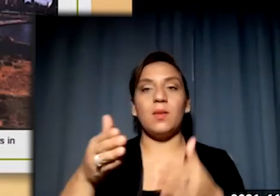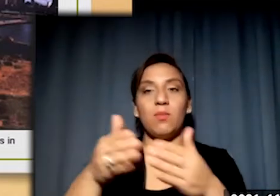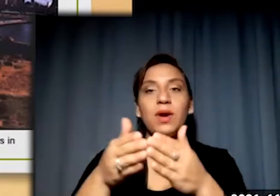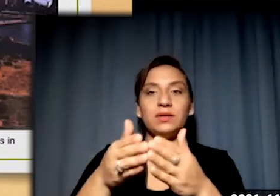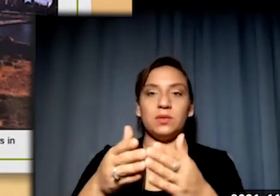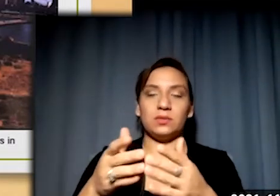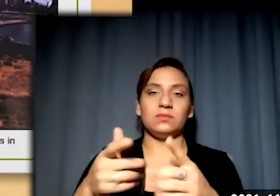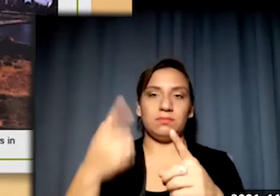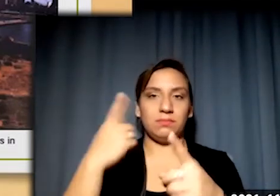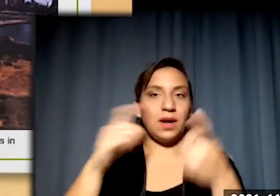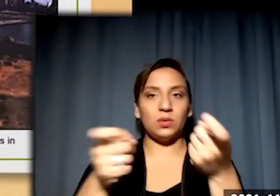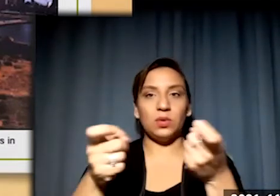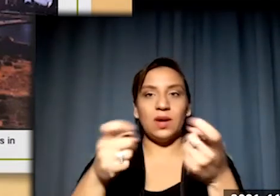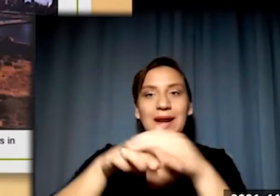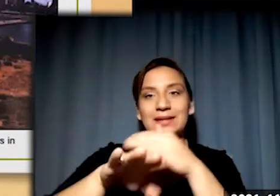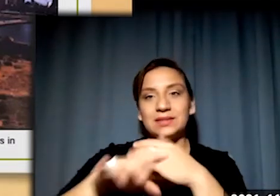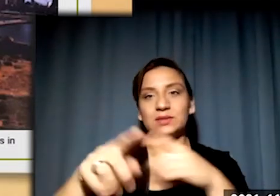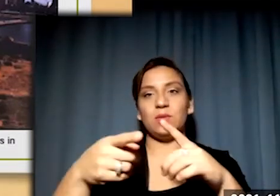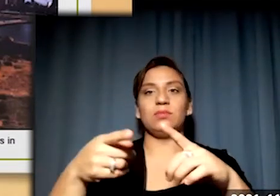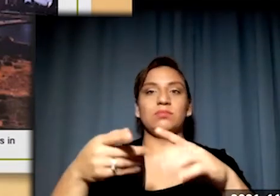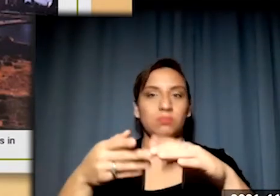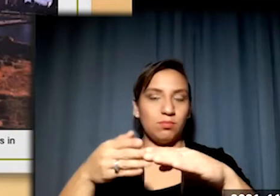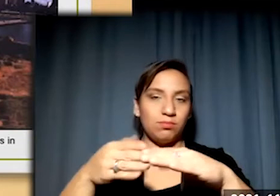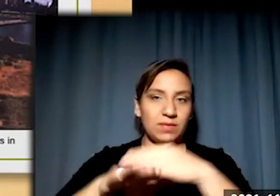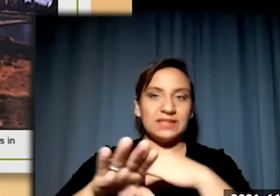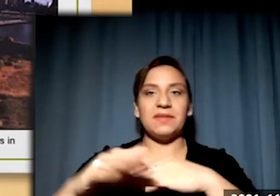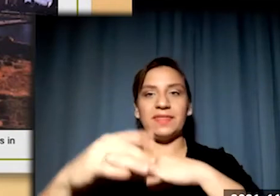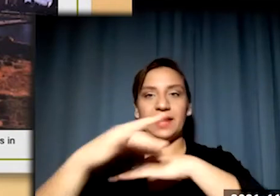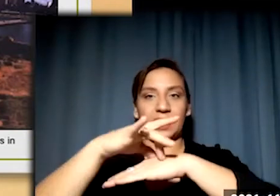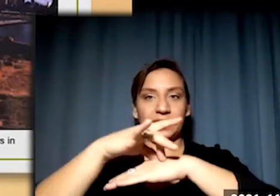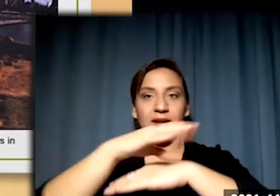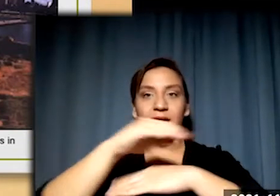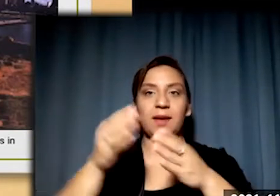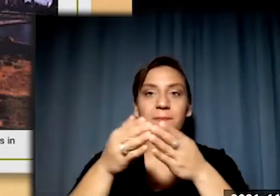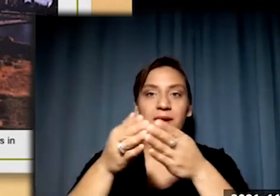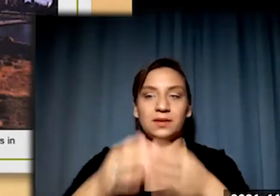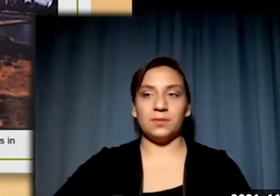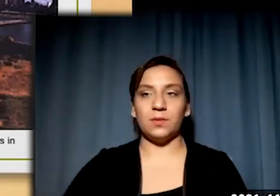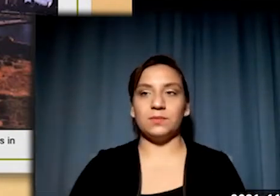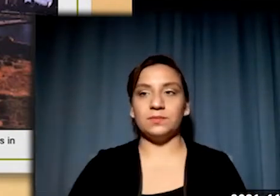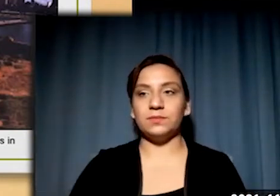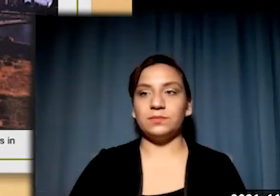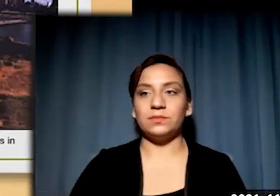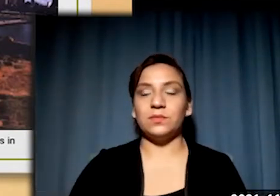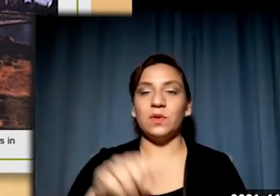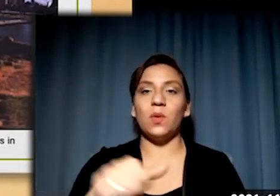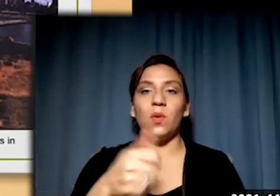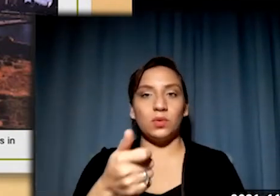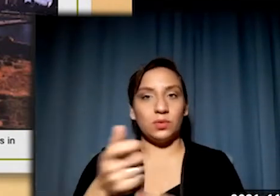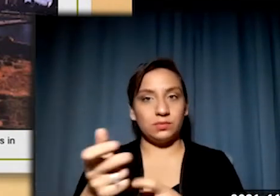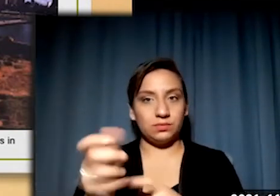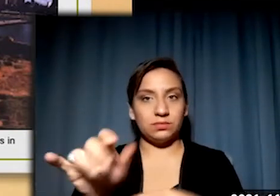access. A second phase was linked to the military reforms undertaken in San Juan from 1765